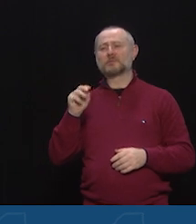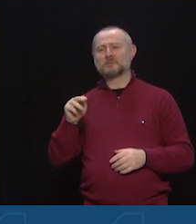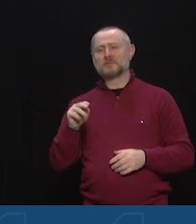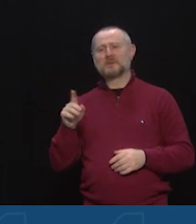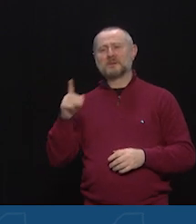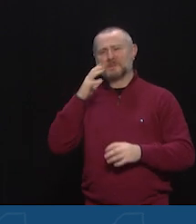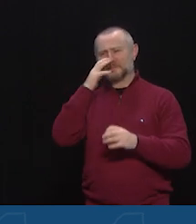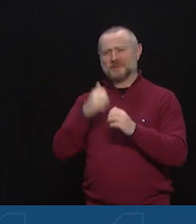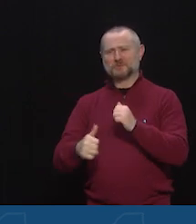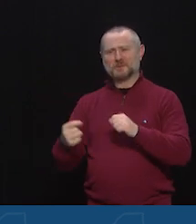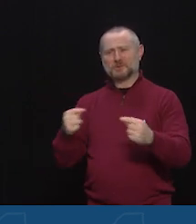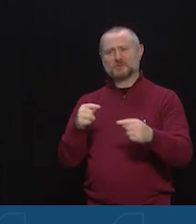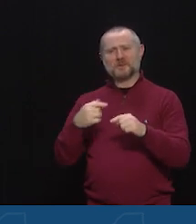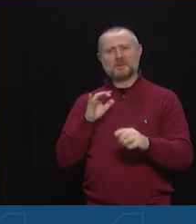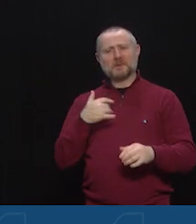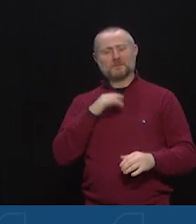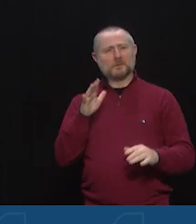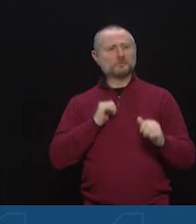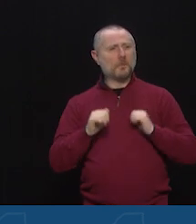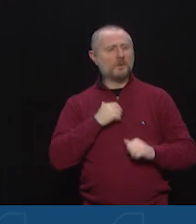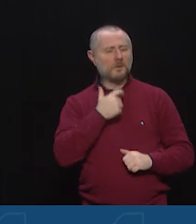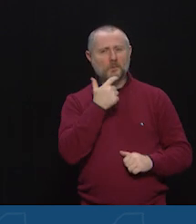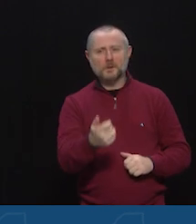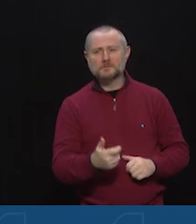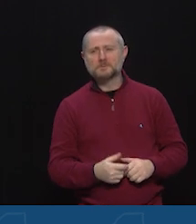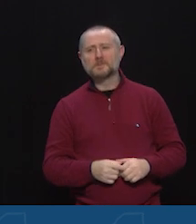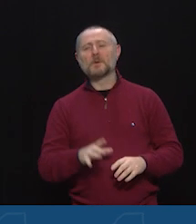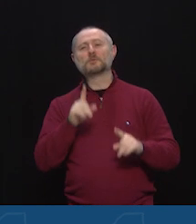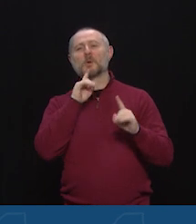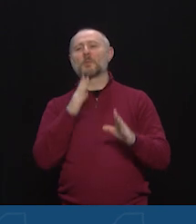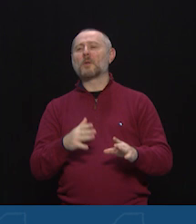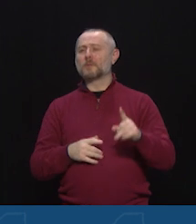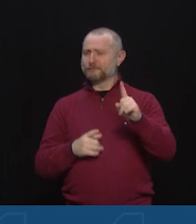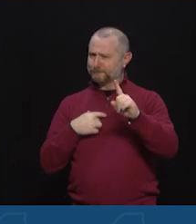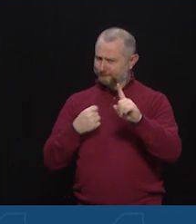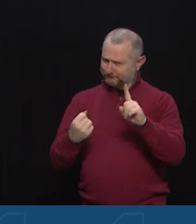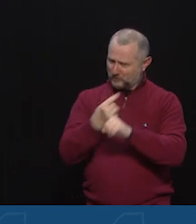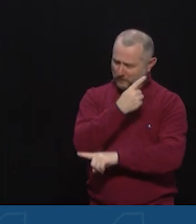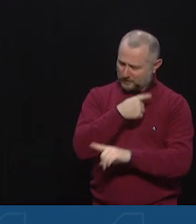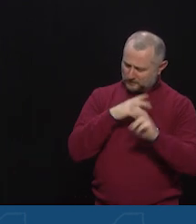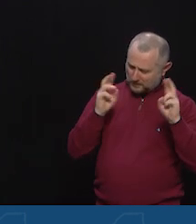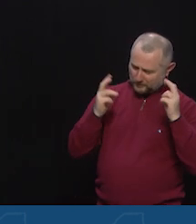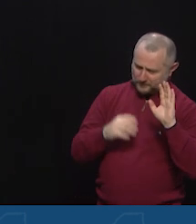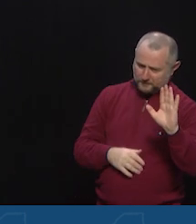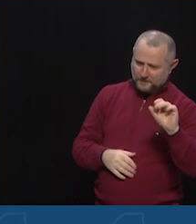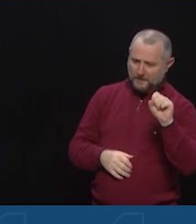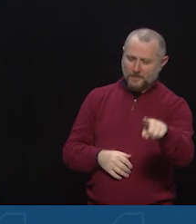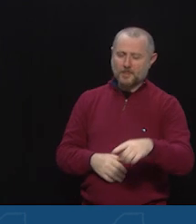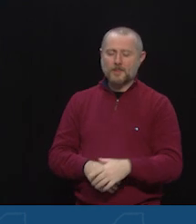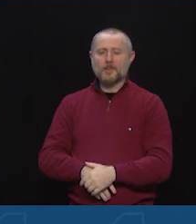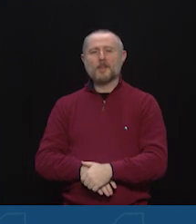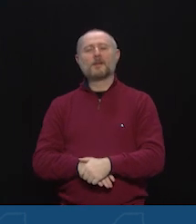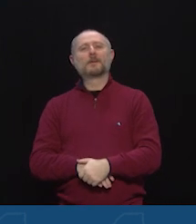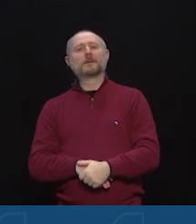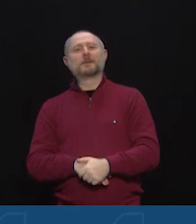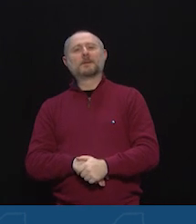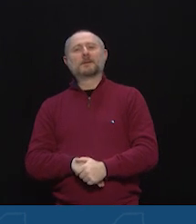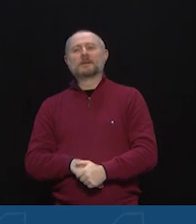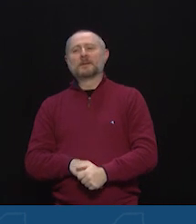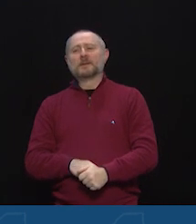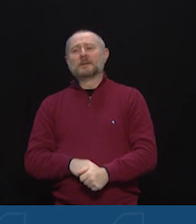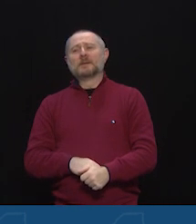entertaining. Yeah. Just changing gears for a moment, what were your feelings today hearing